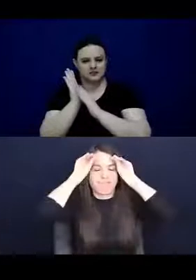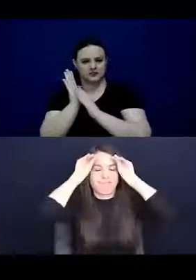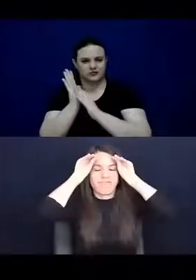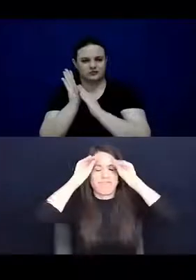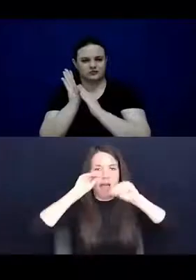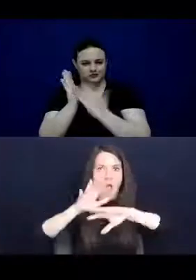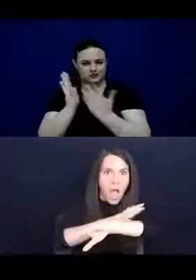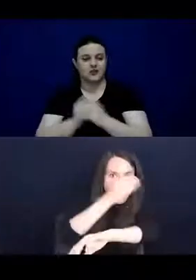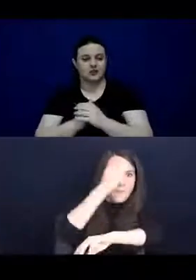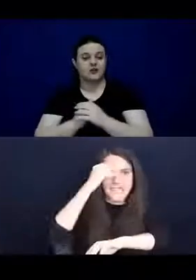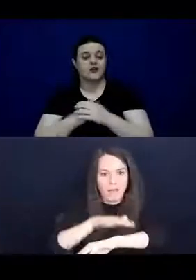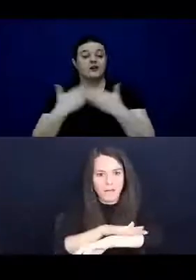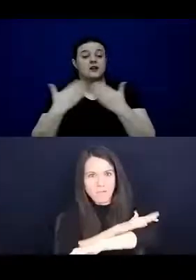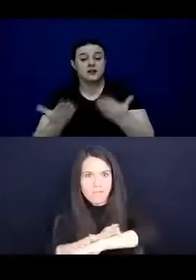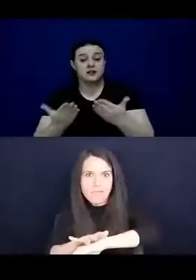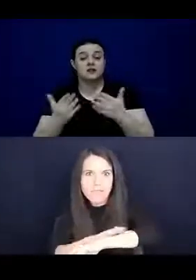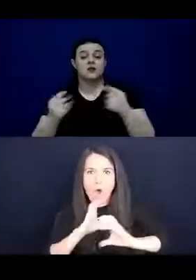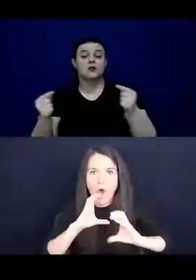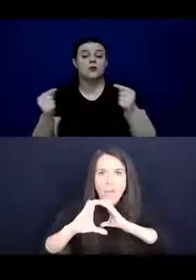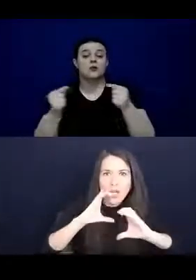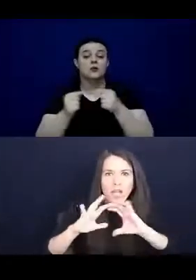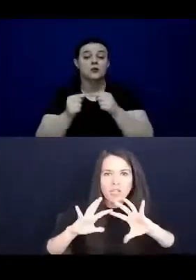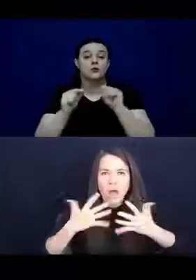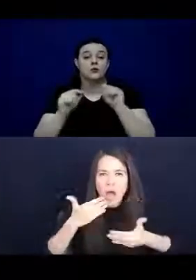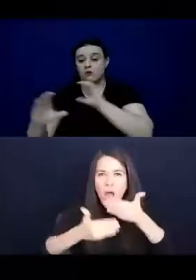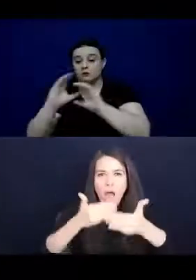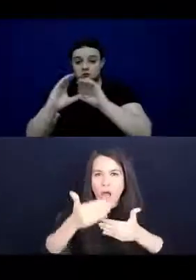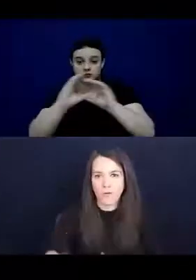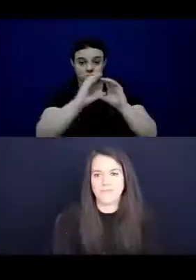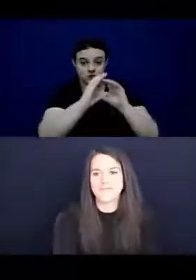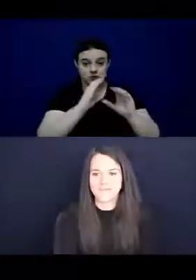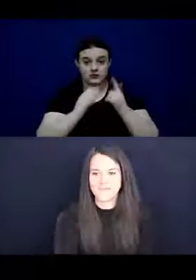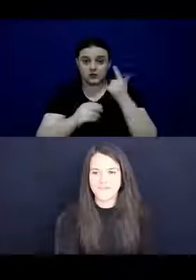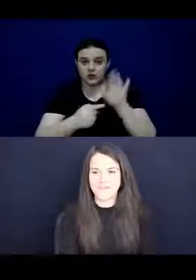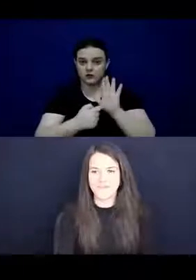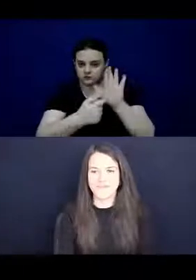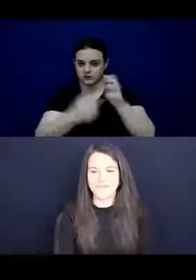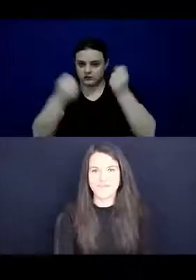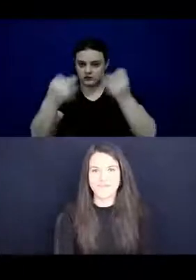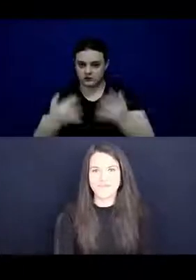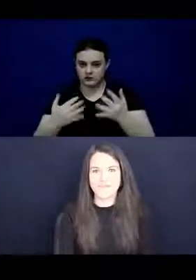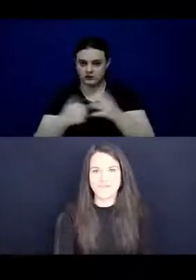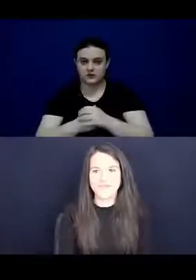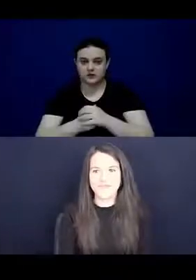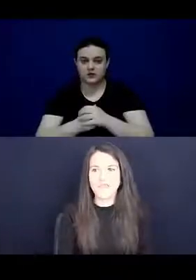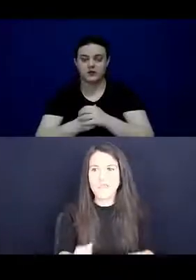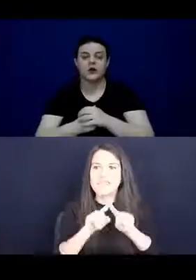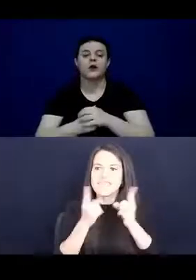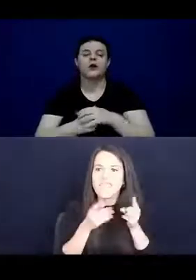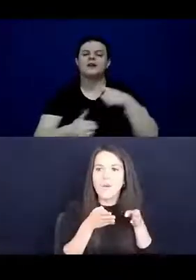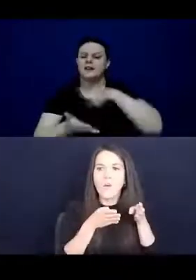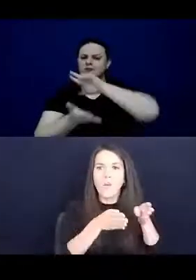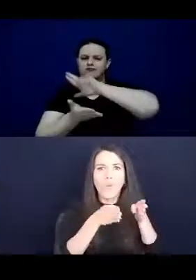haptic communication in other presentations. So I won't talk too much about it here. There are lots of different modes of